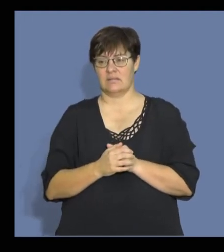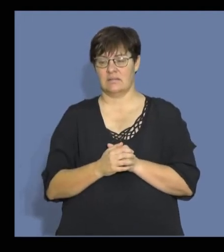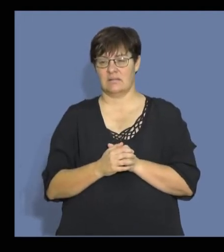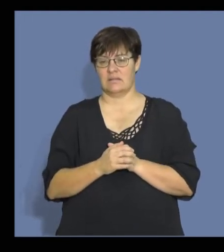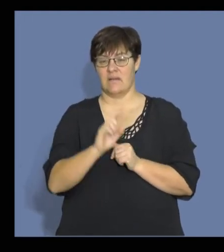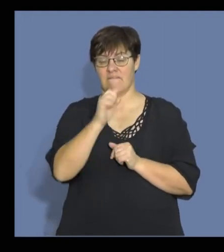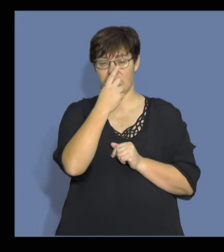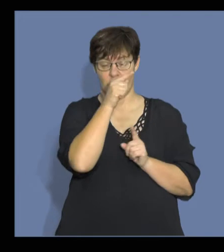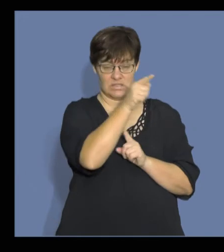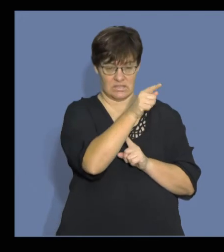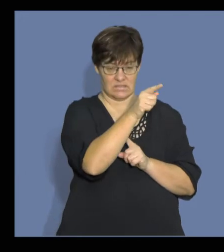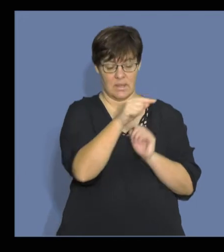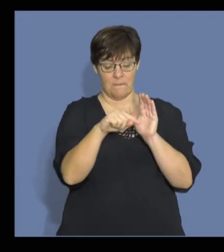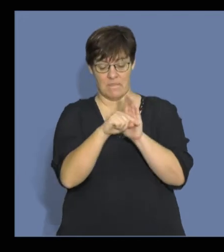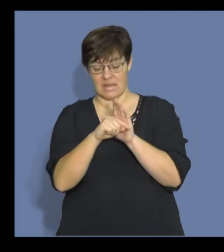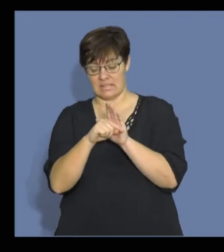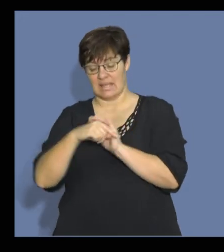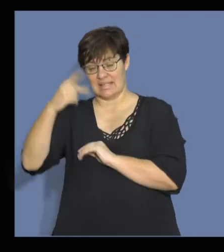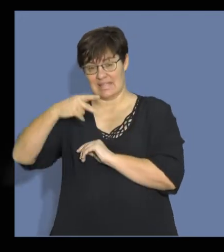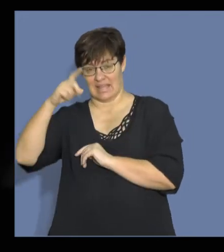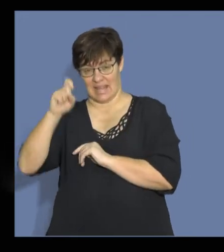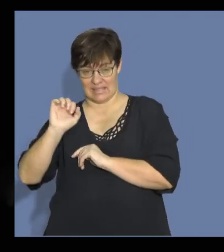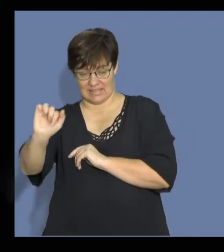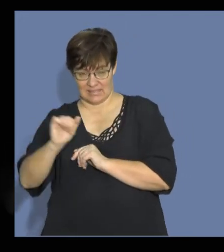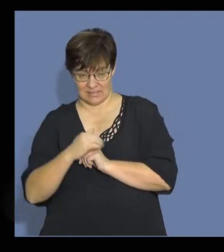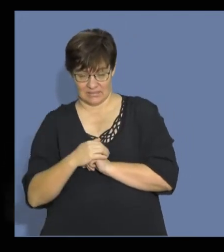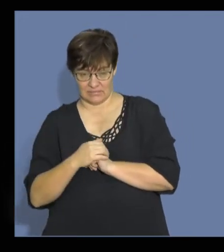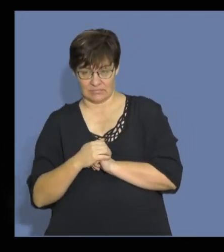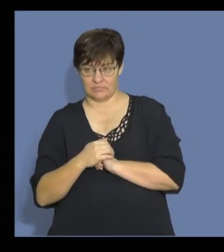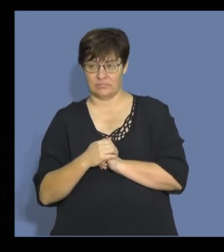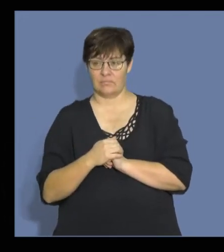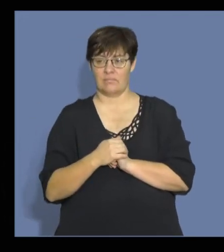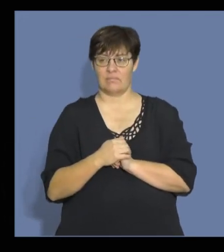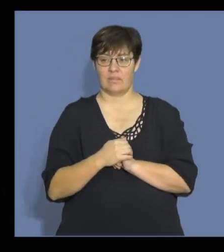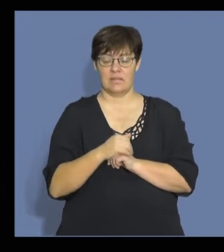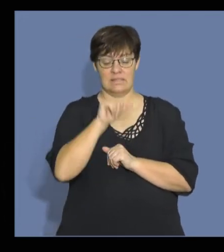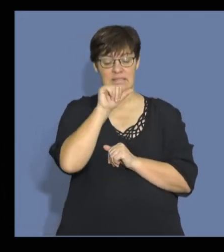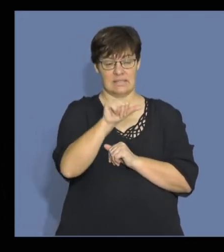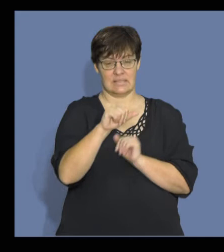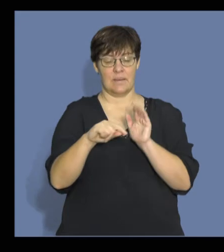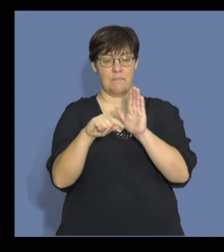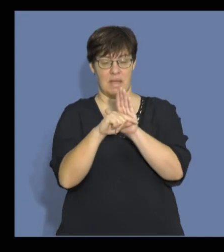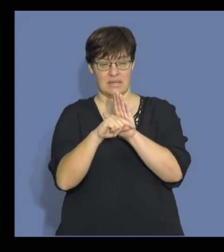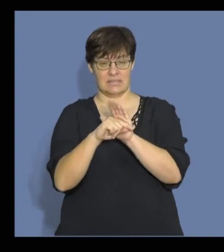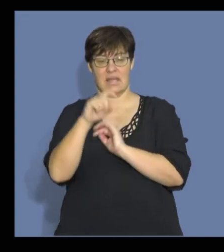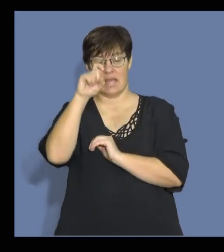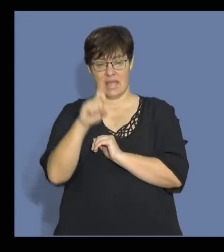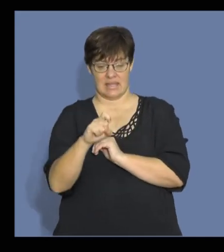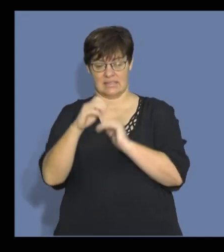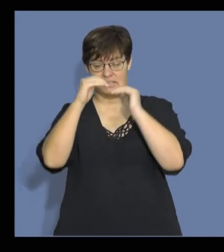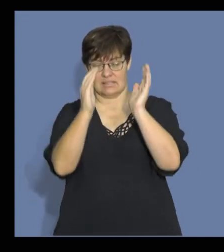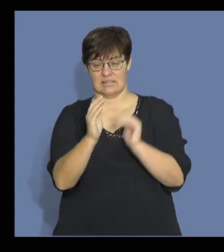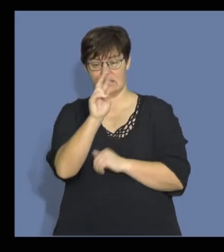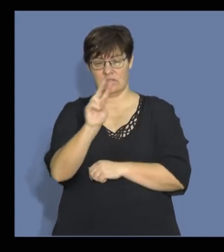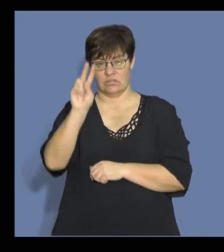value of the first point minus the x value of the second point. So it's going to be 6 minus